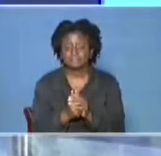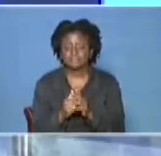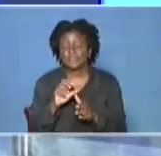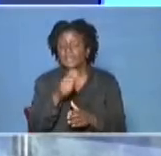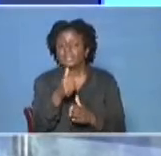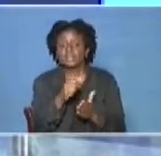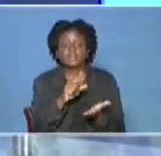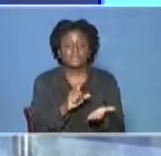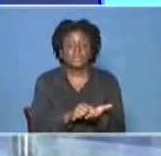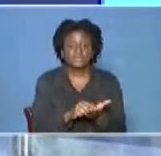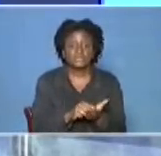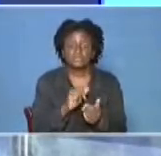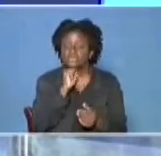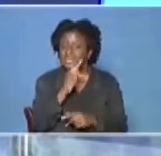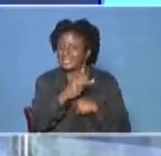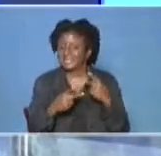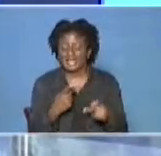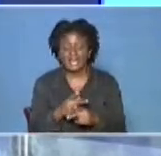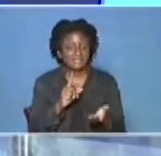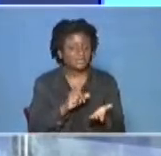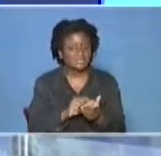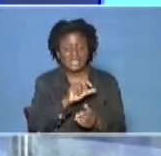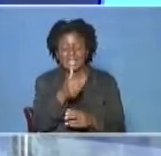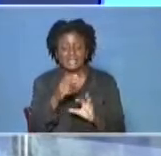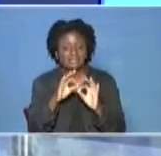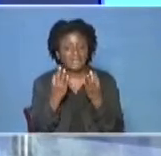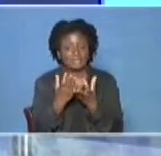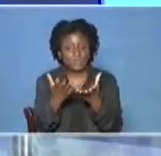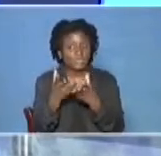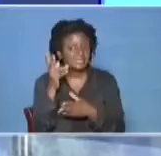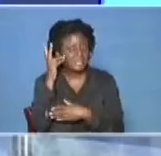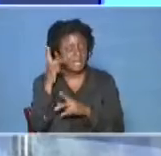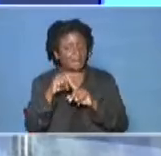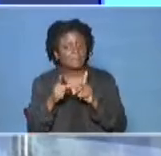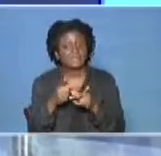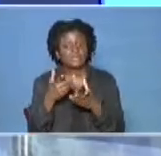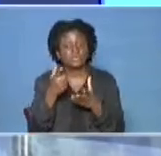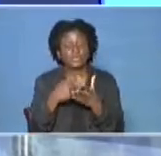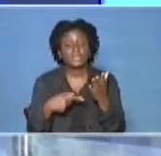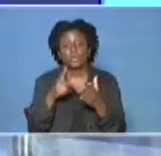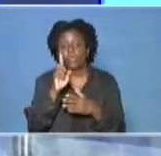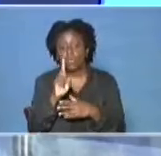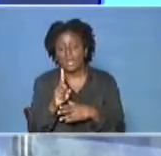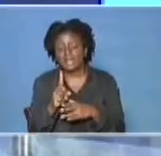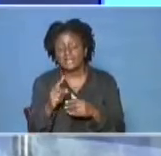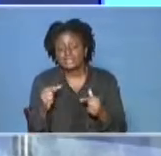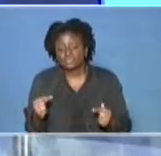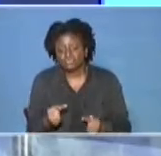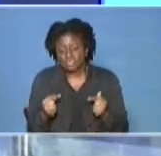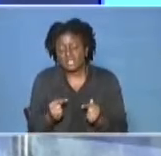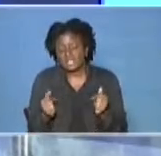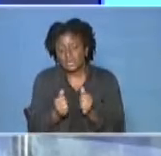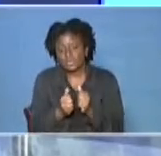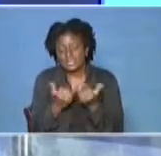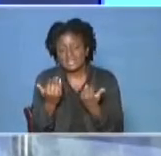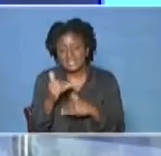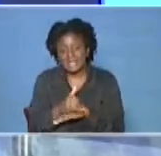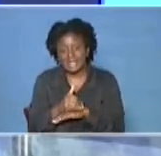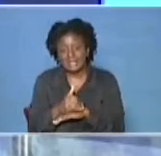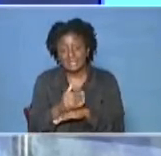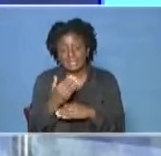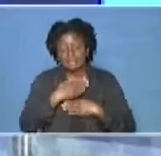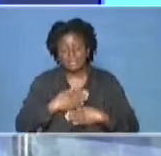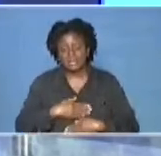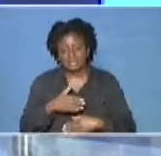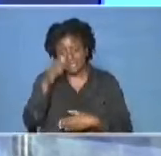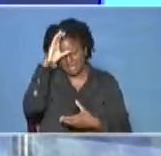other news, not the kind of news any family wants to hear, but it's exactly what one is wrestling with tonight as the body of their